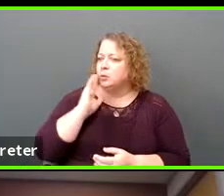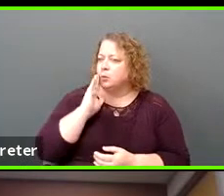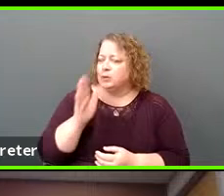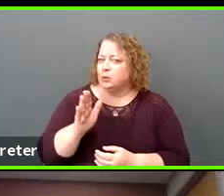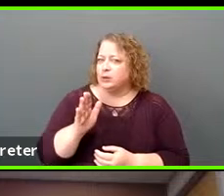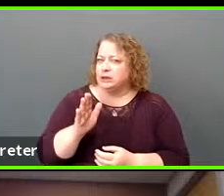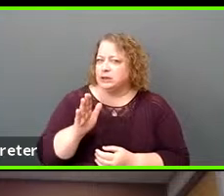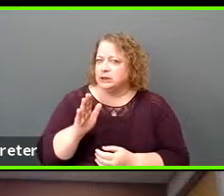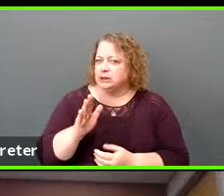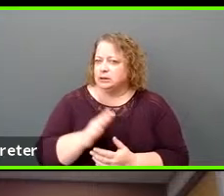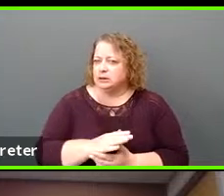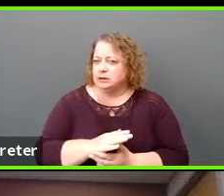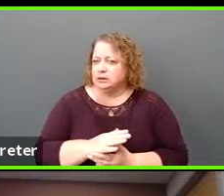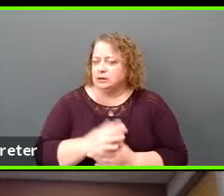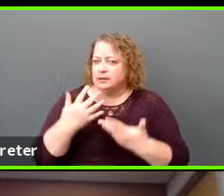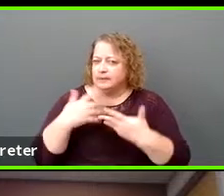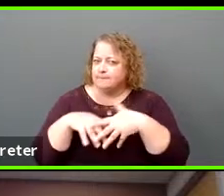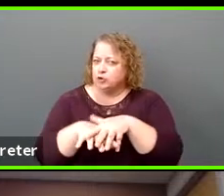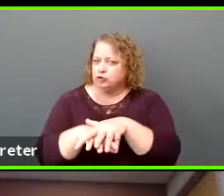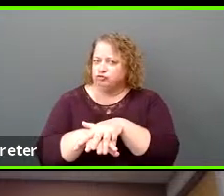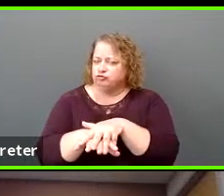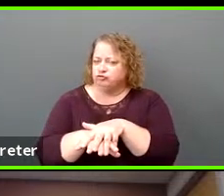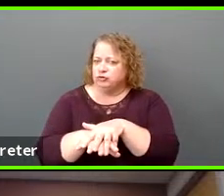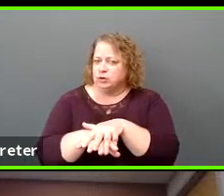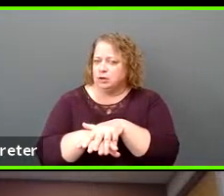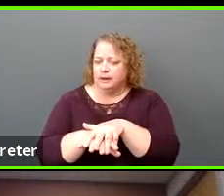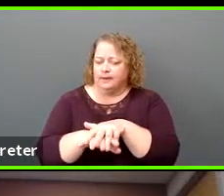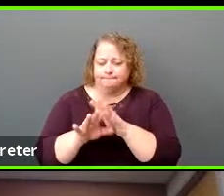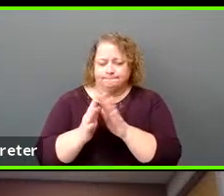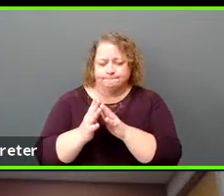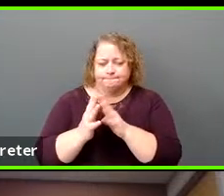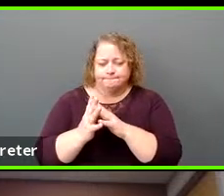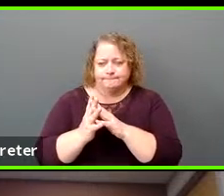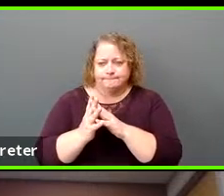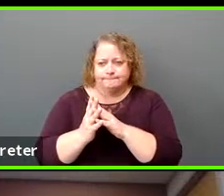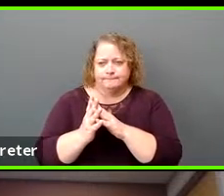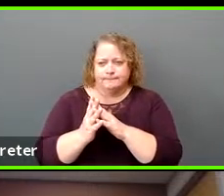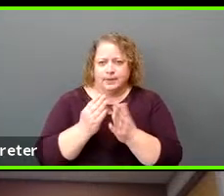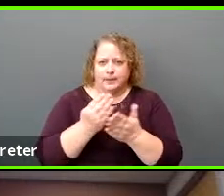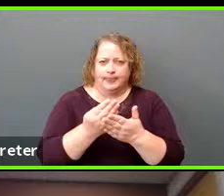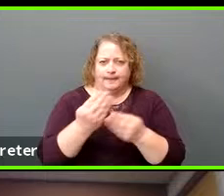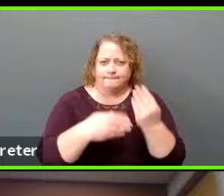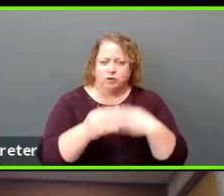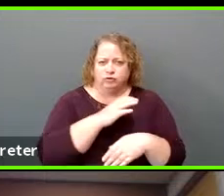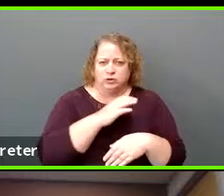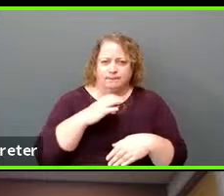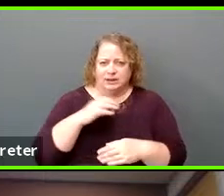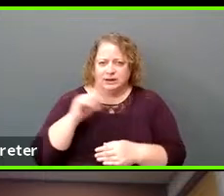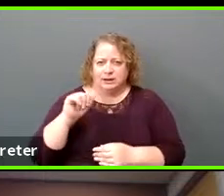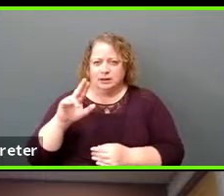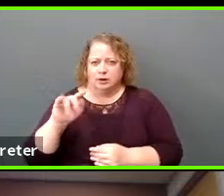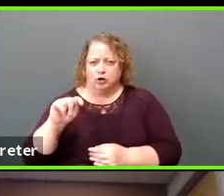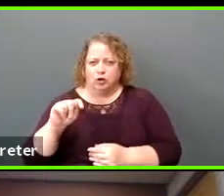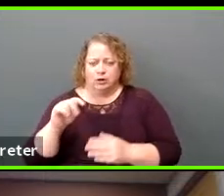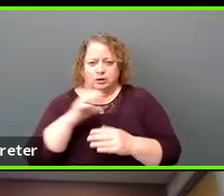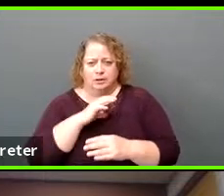to merge the budget committee with the audit committee?